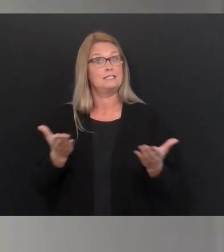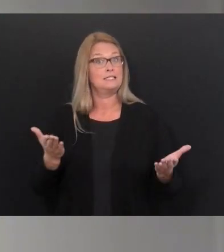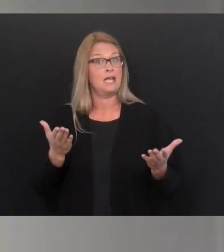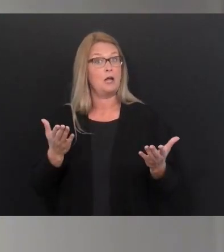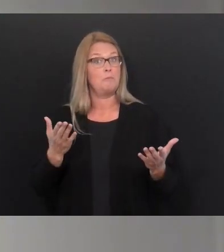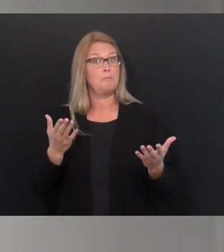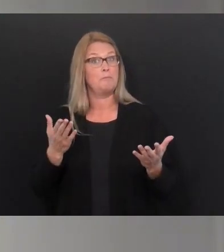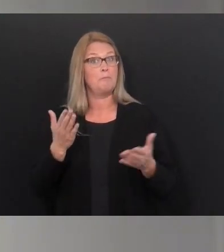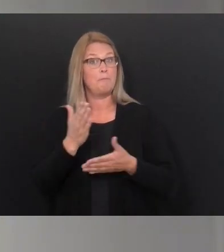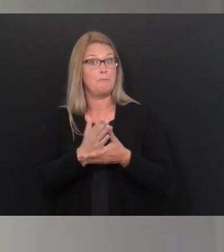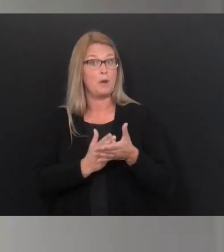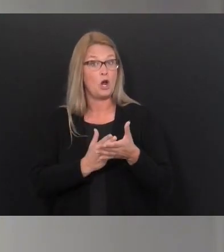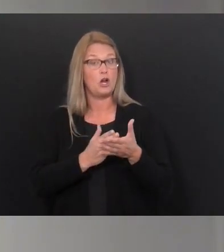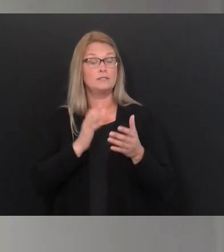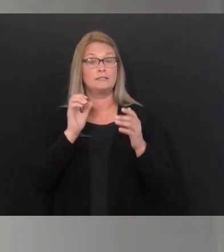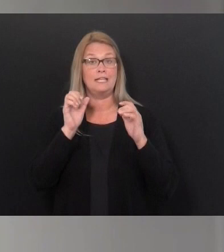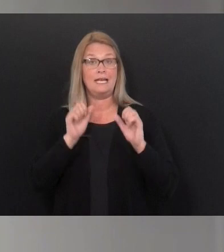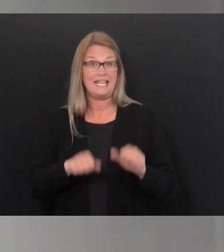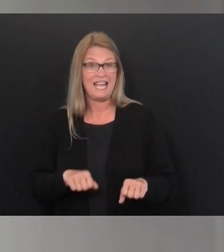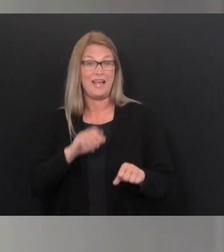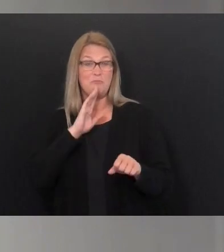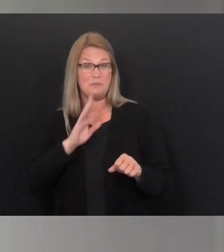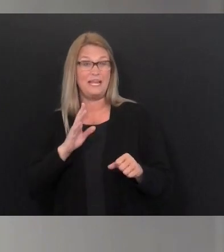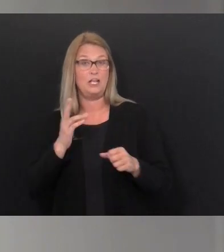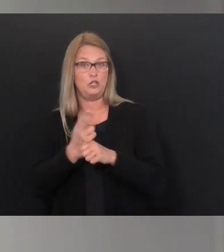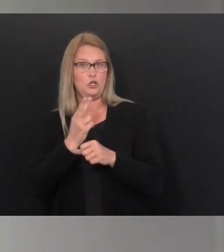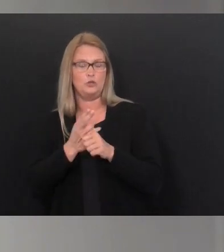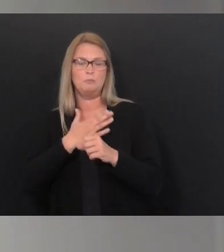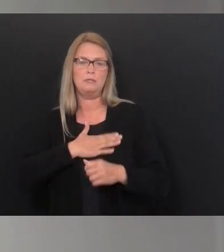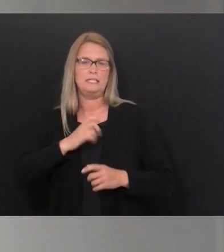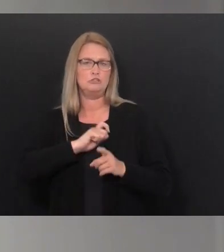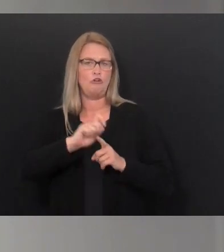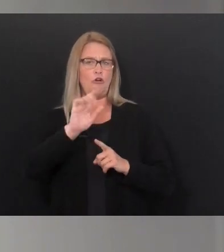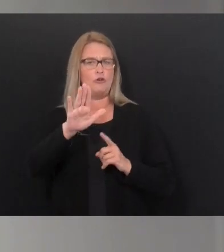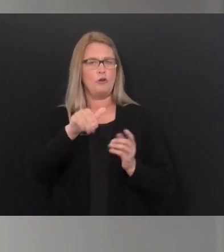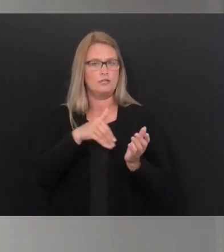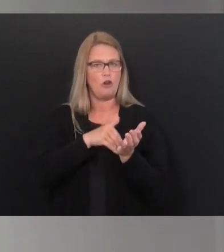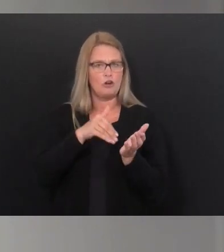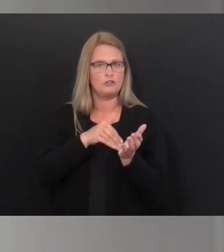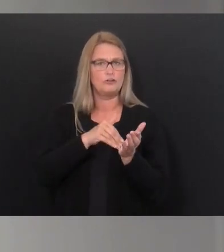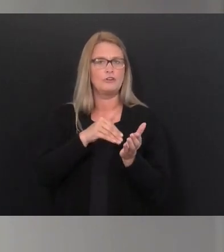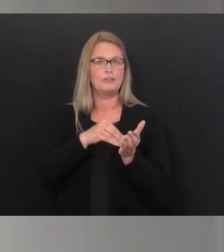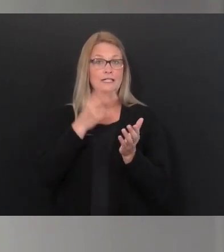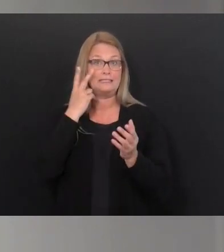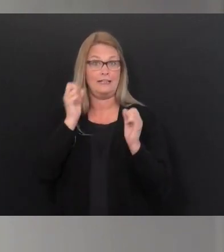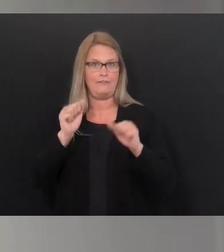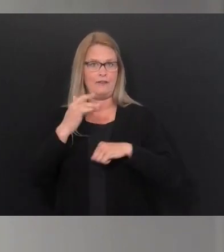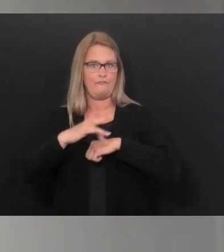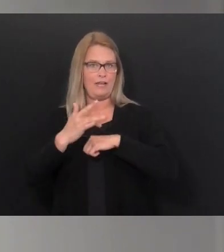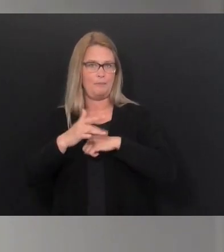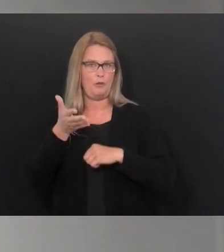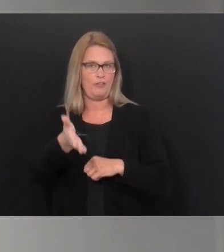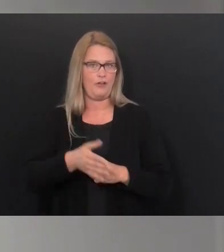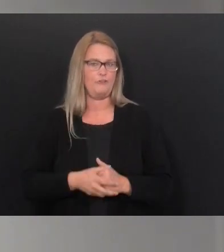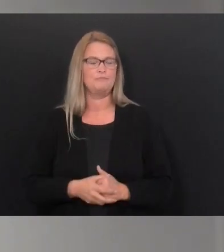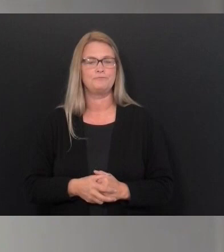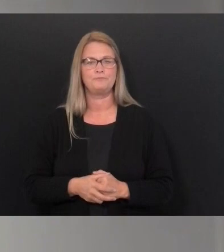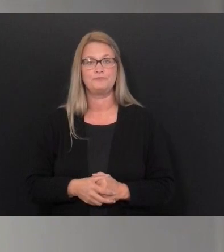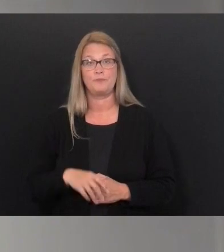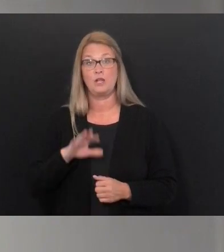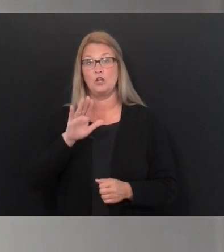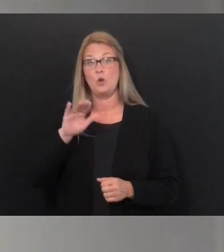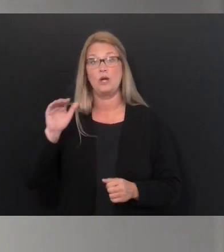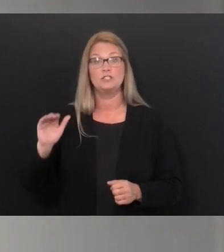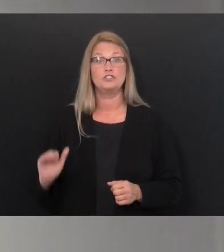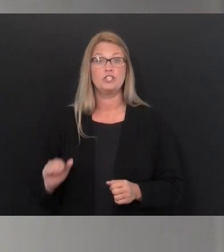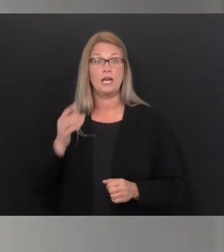can be handled through telehealth appointments. So please call your provider to determine whether those are available. If your child has